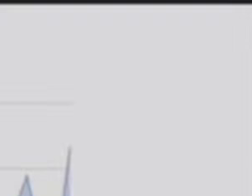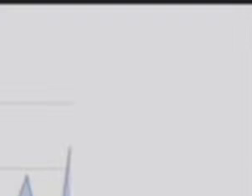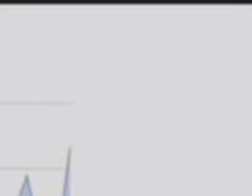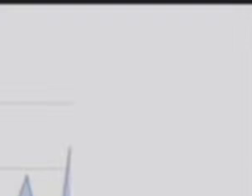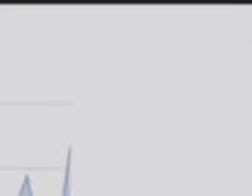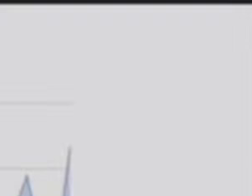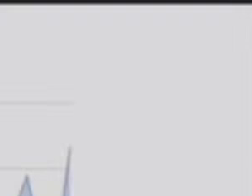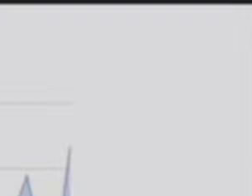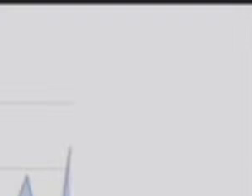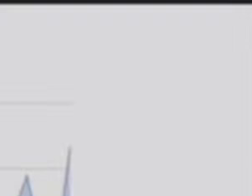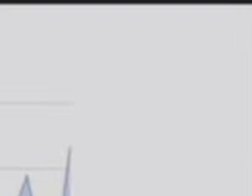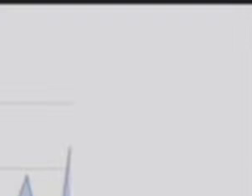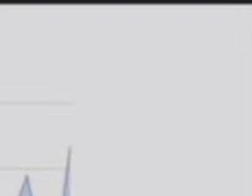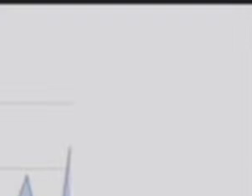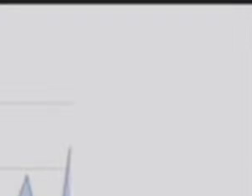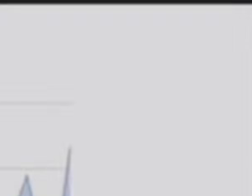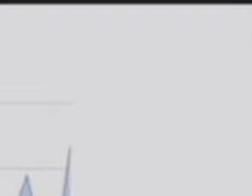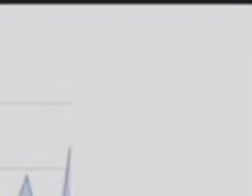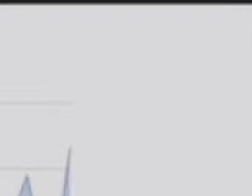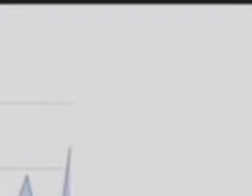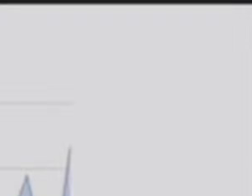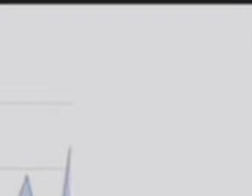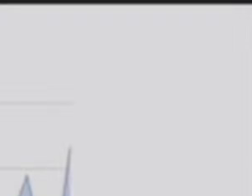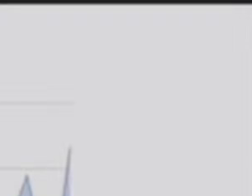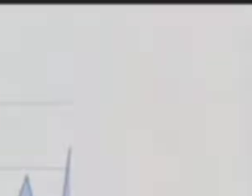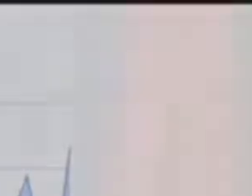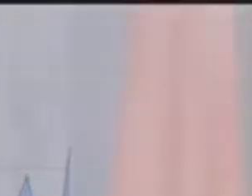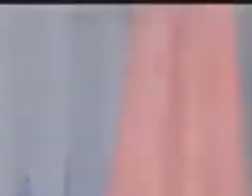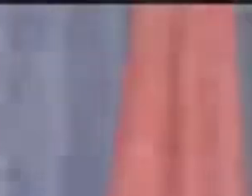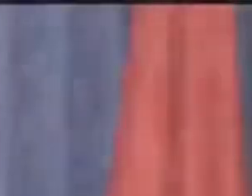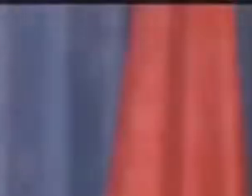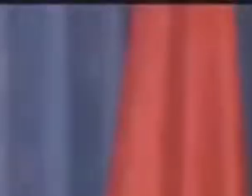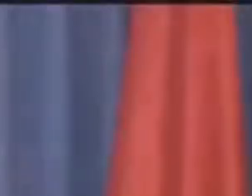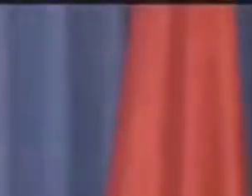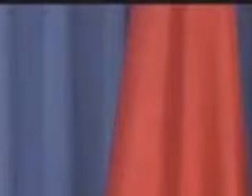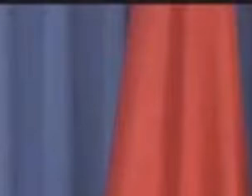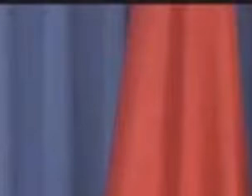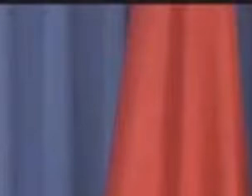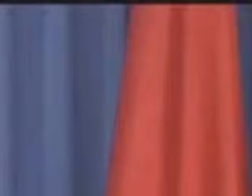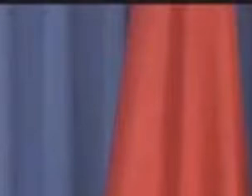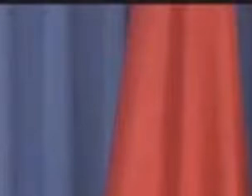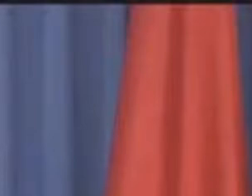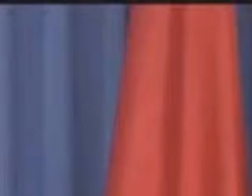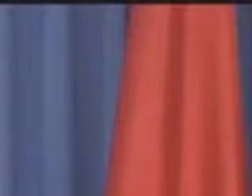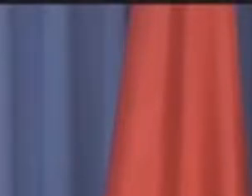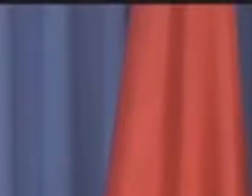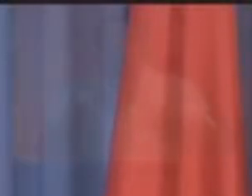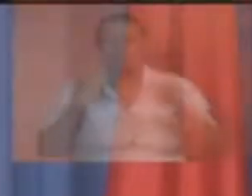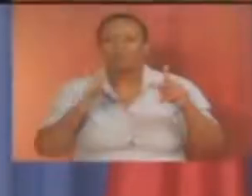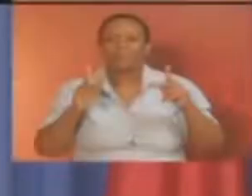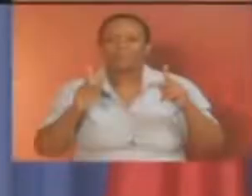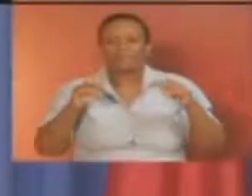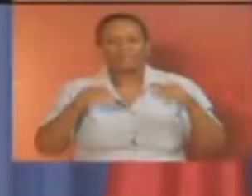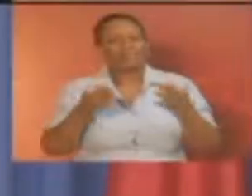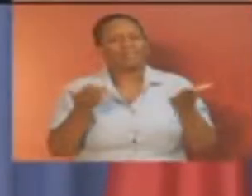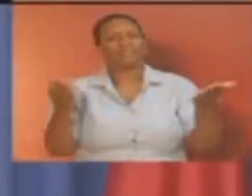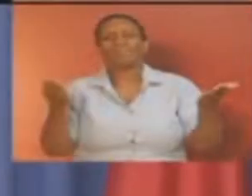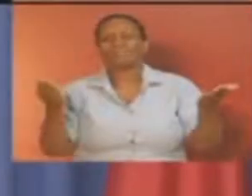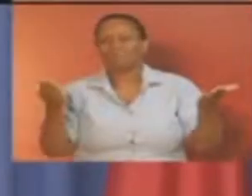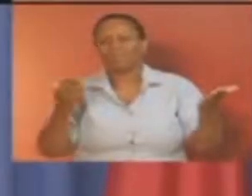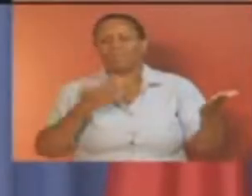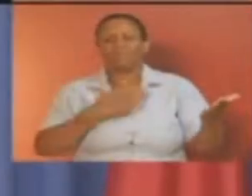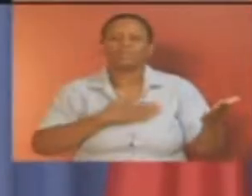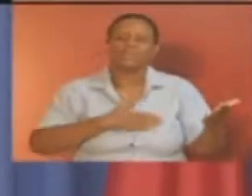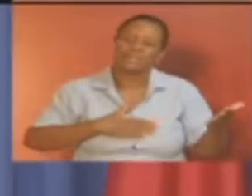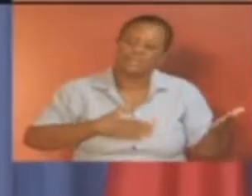and the increase in cases. Ladies and gentlemen, fellow citizens, on behalf of the Chief Medical